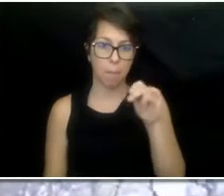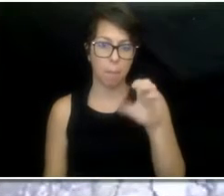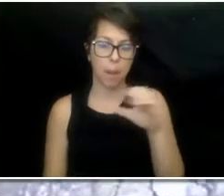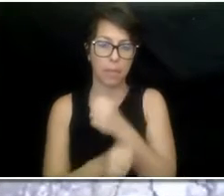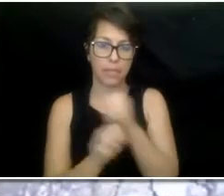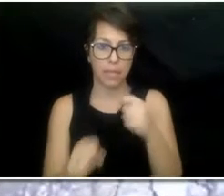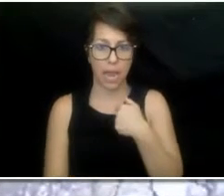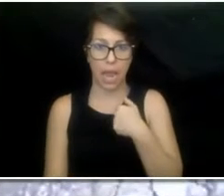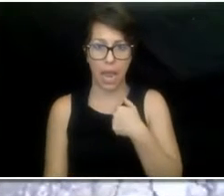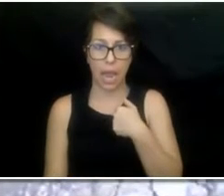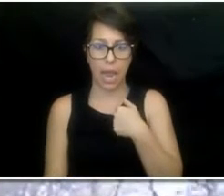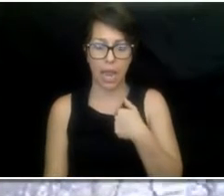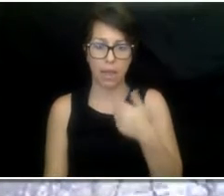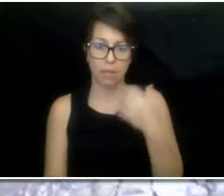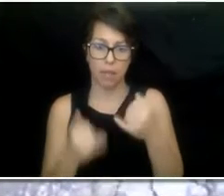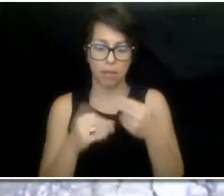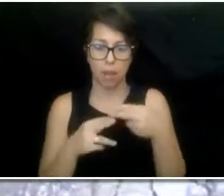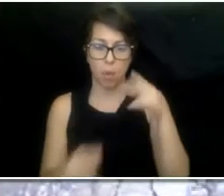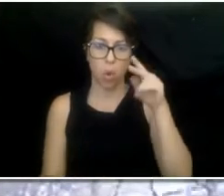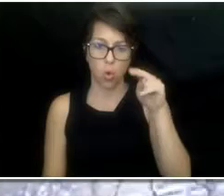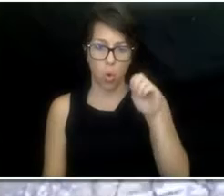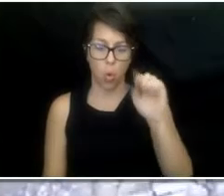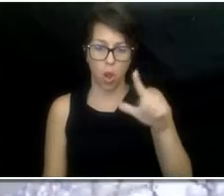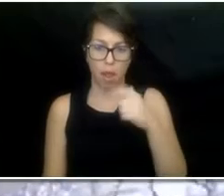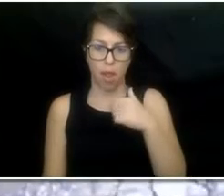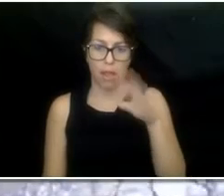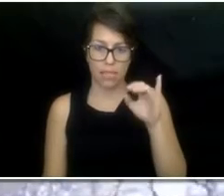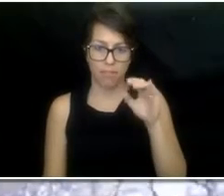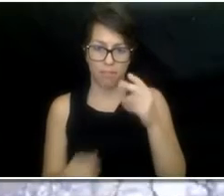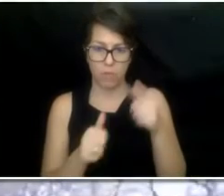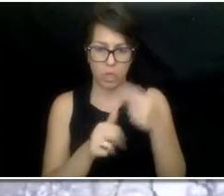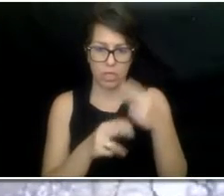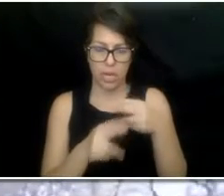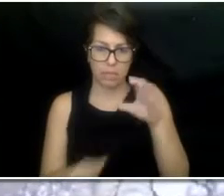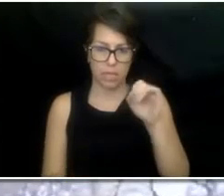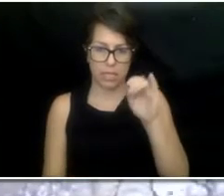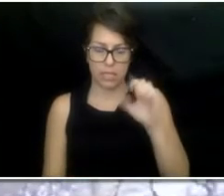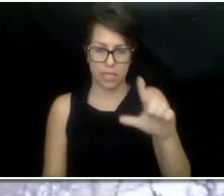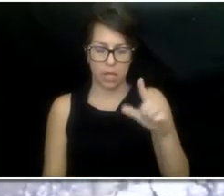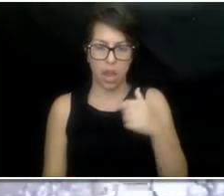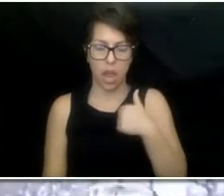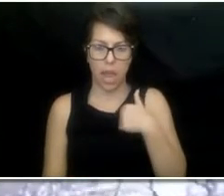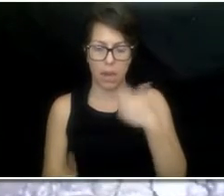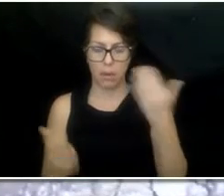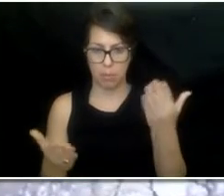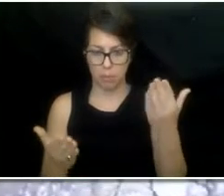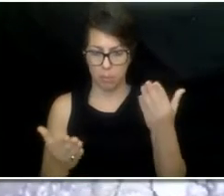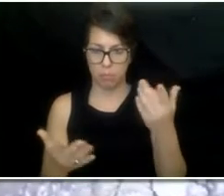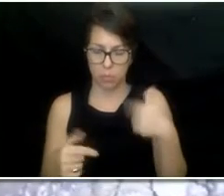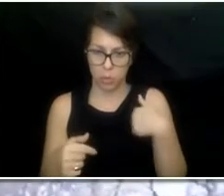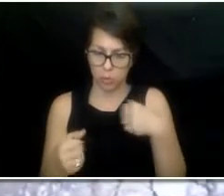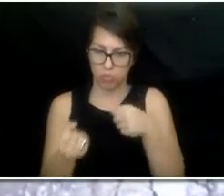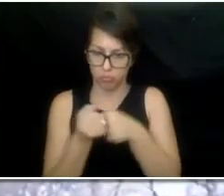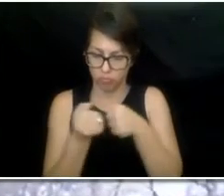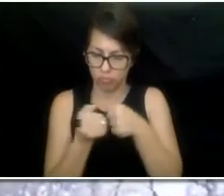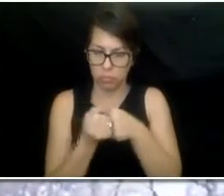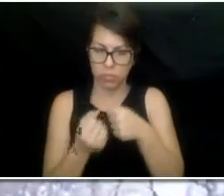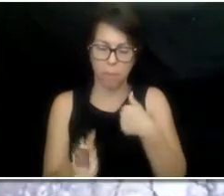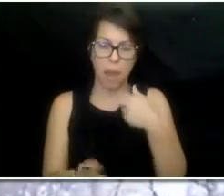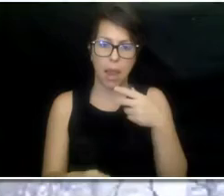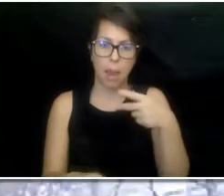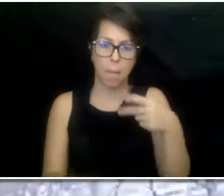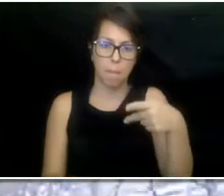also be here with deputy chief Kathleen White commanding officer of nypd's domestic violence